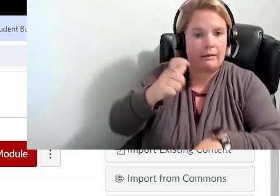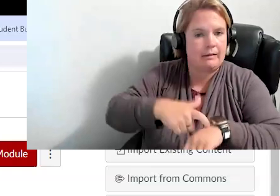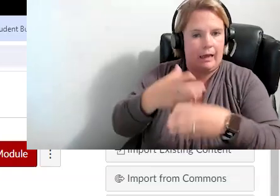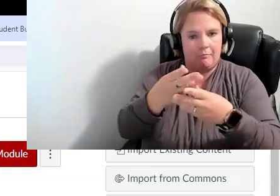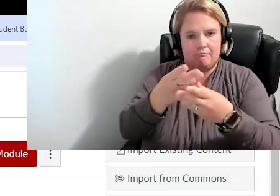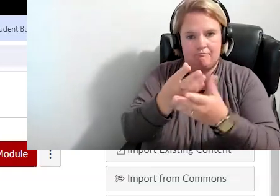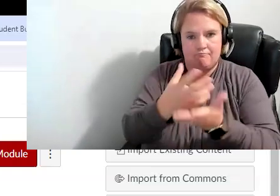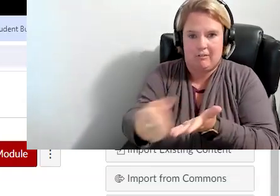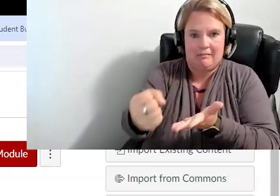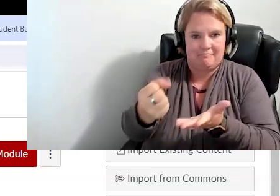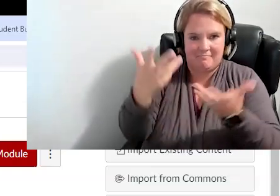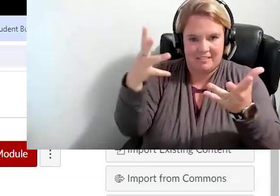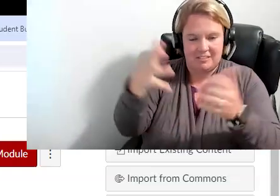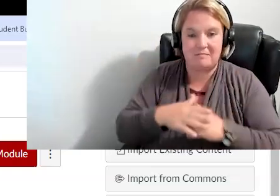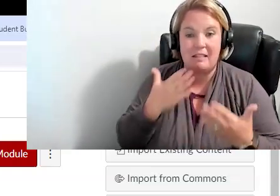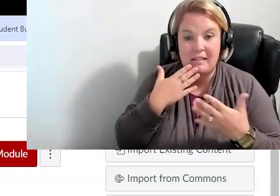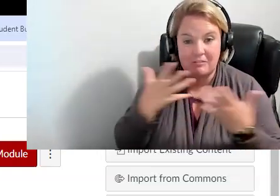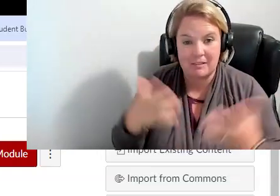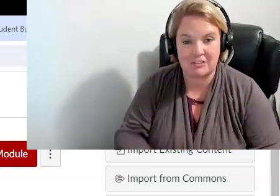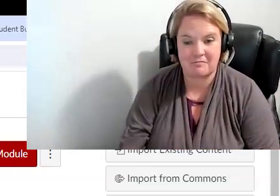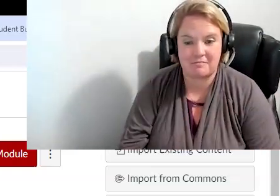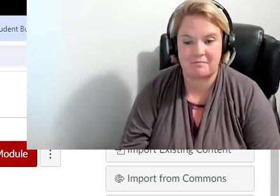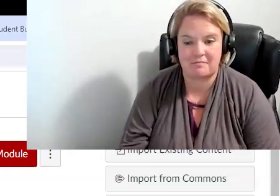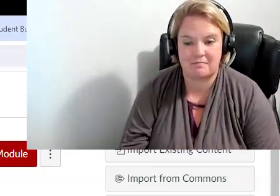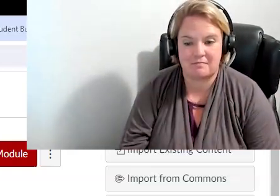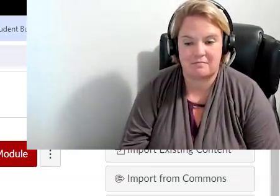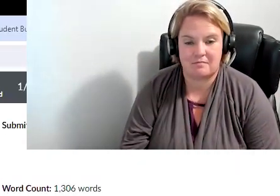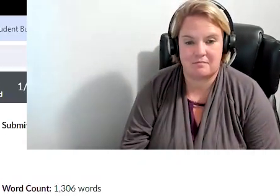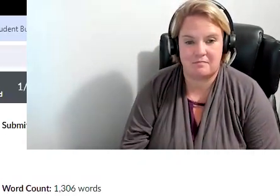time. Okay, thank you very much.